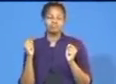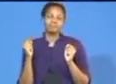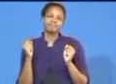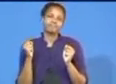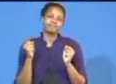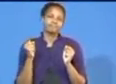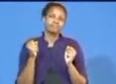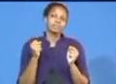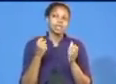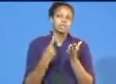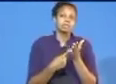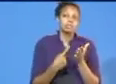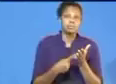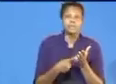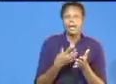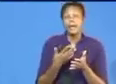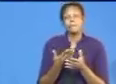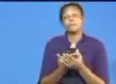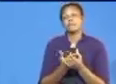Sometimes not only is it that we have